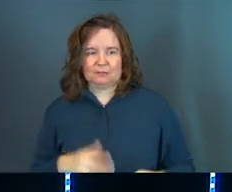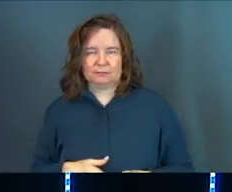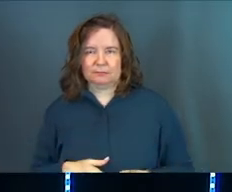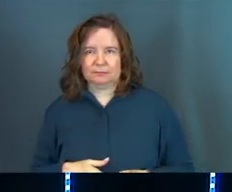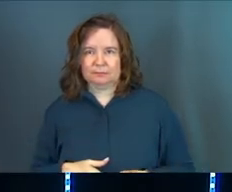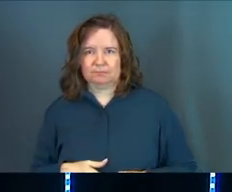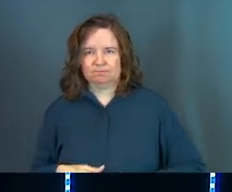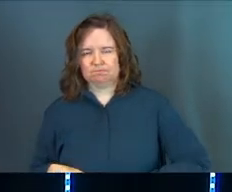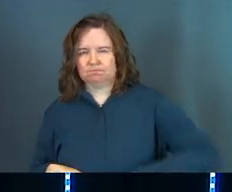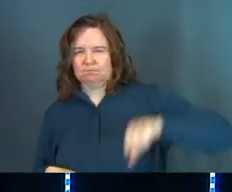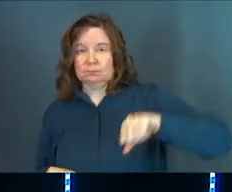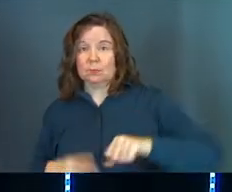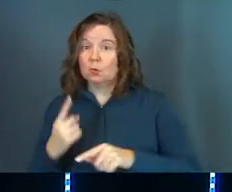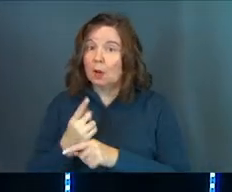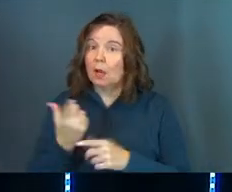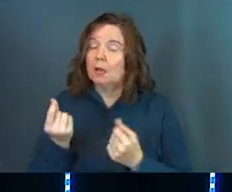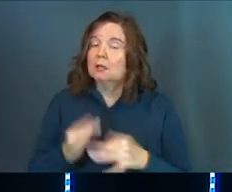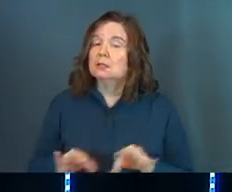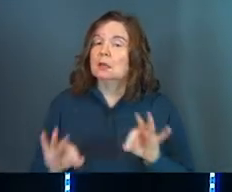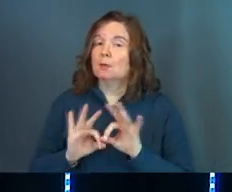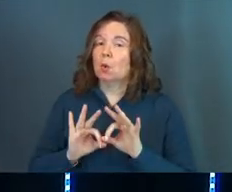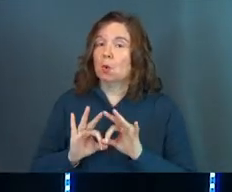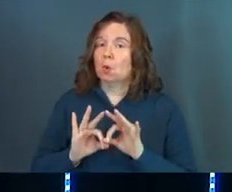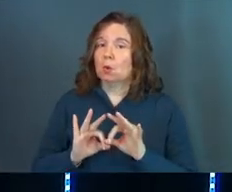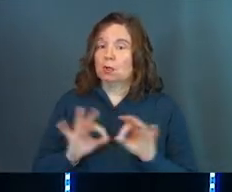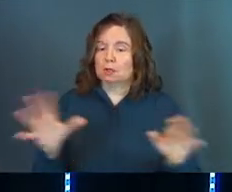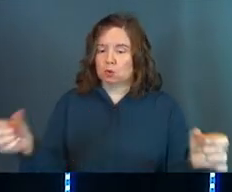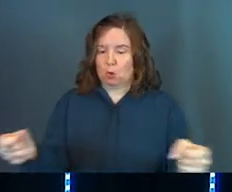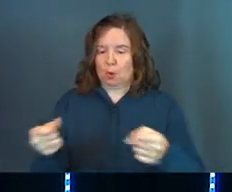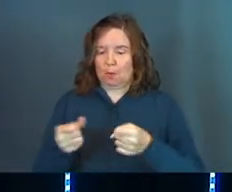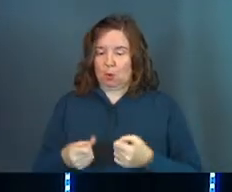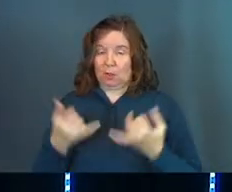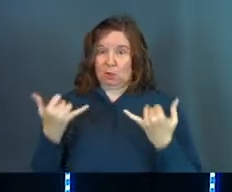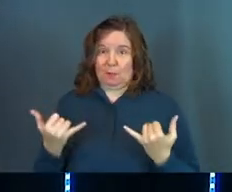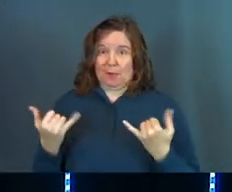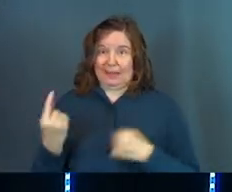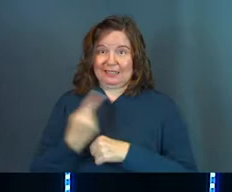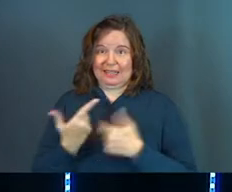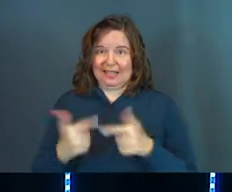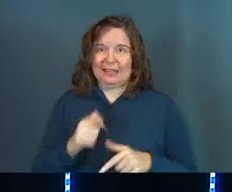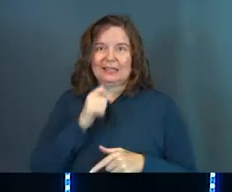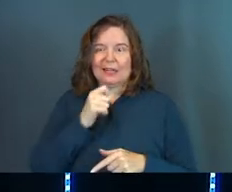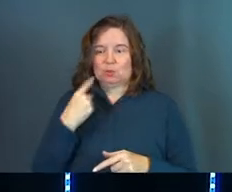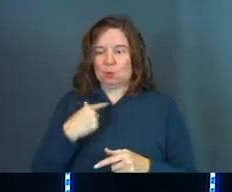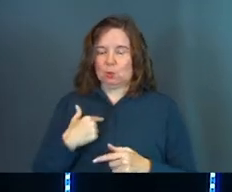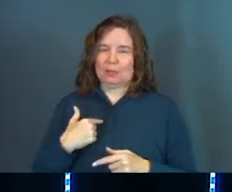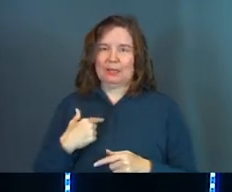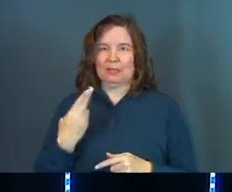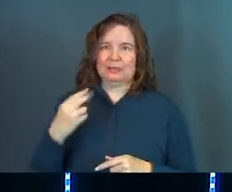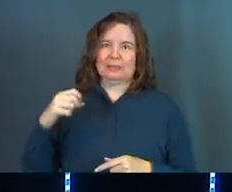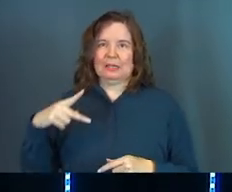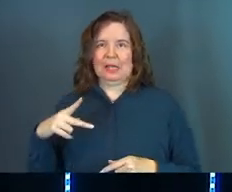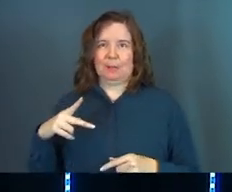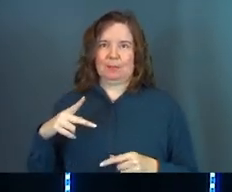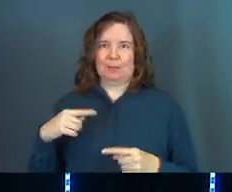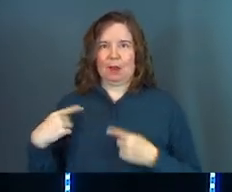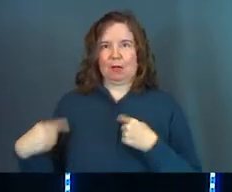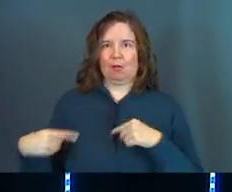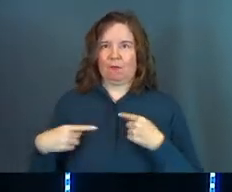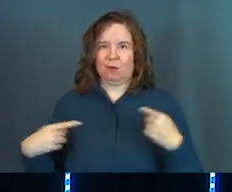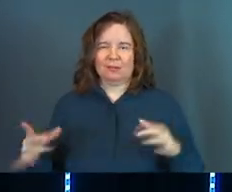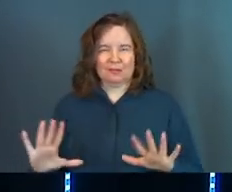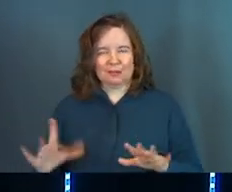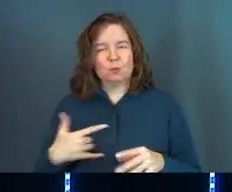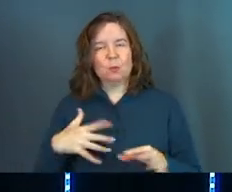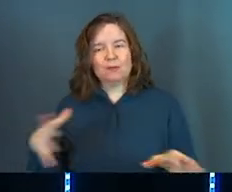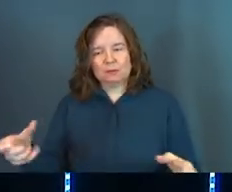this? It's important to pull this into modern day language, right? Not just so we can be hip and controversial.